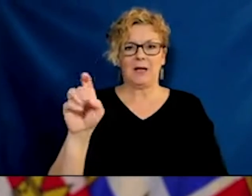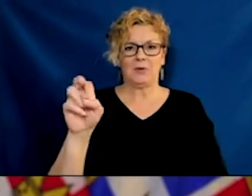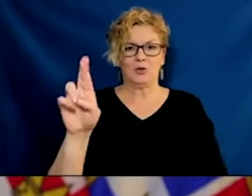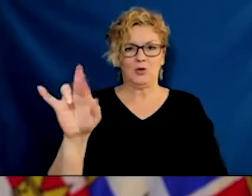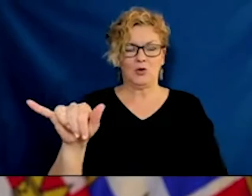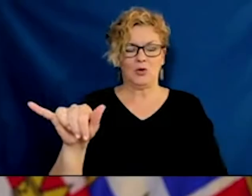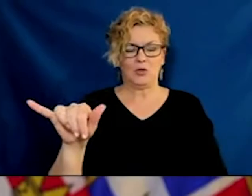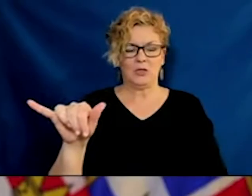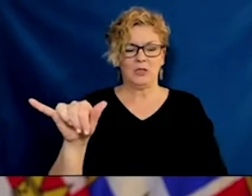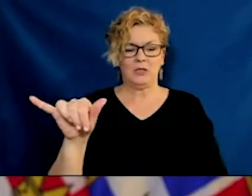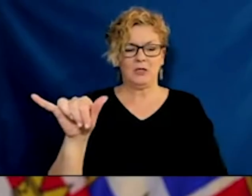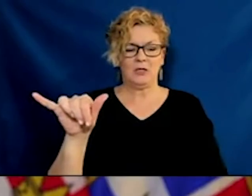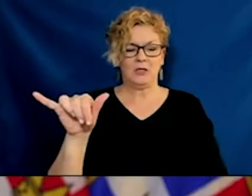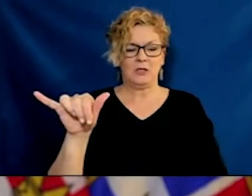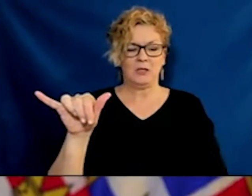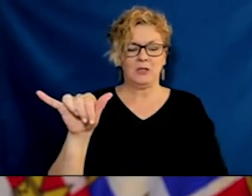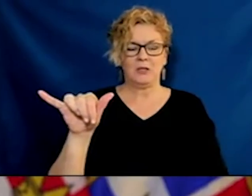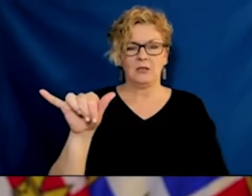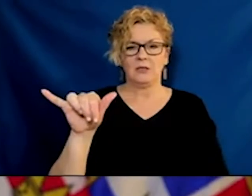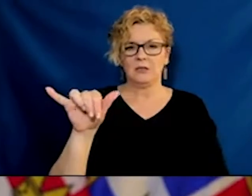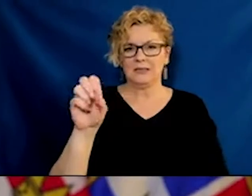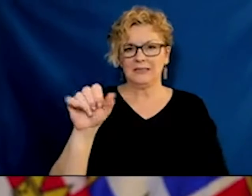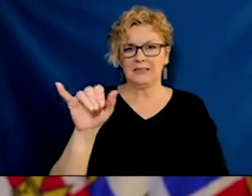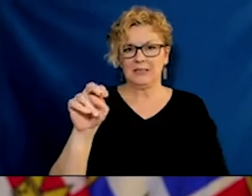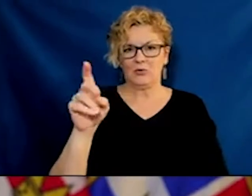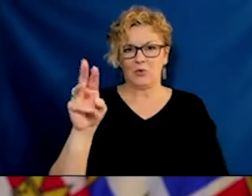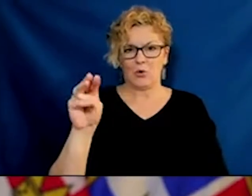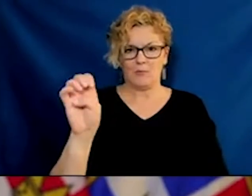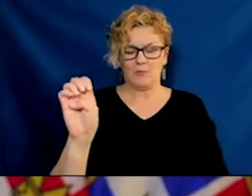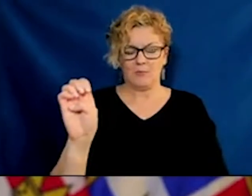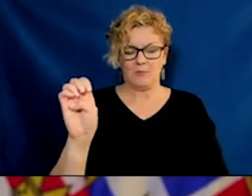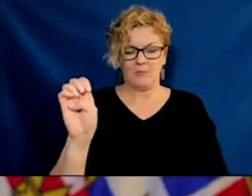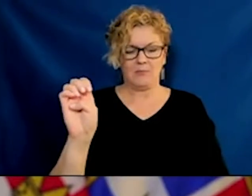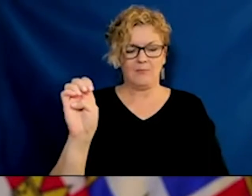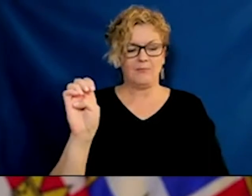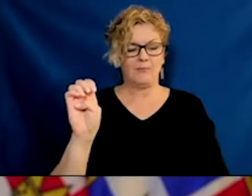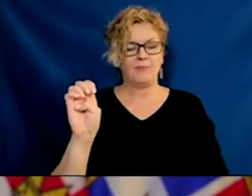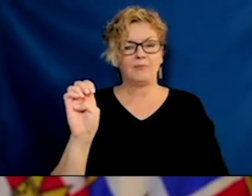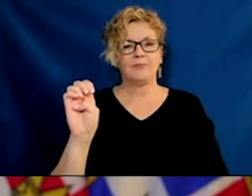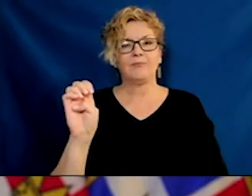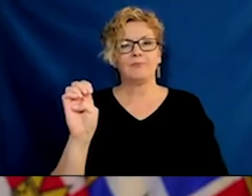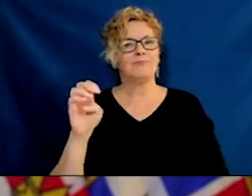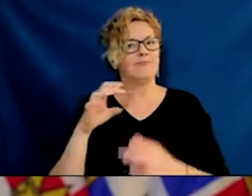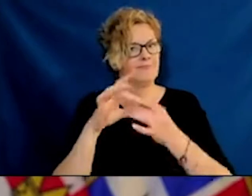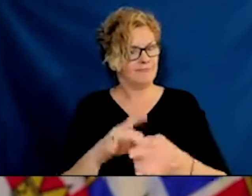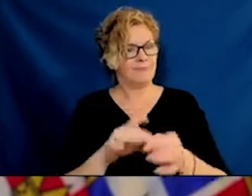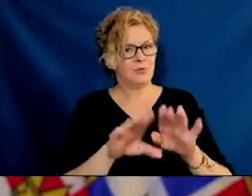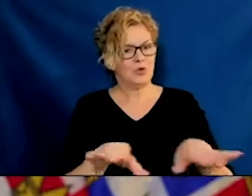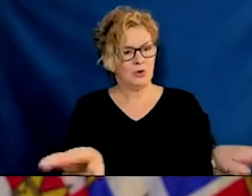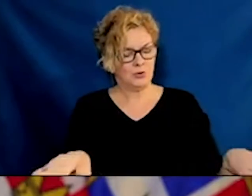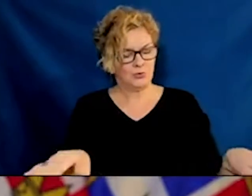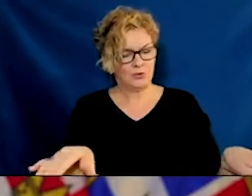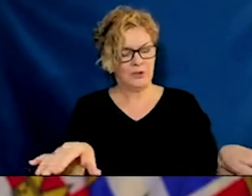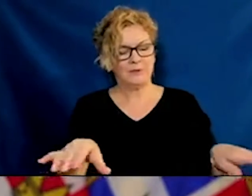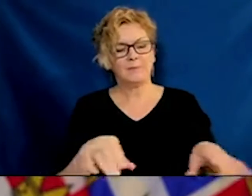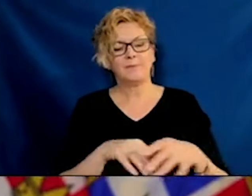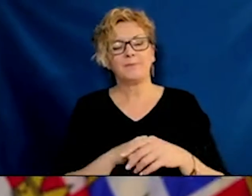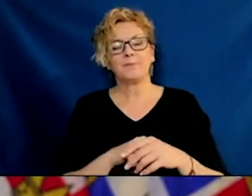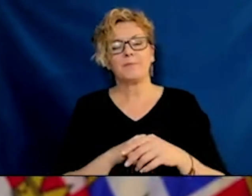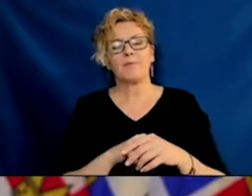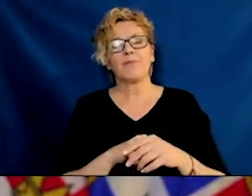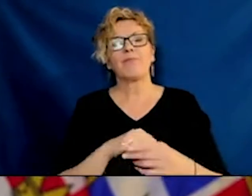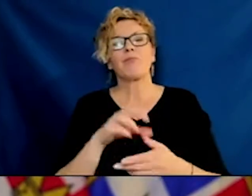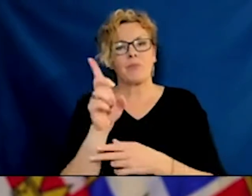have 6 confirmed cases. They were 3 female and 3 male. They ranged in age from 1 to 15 years